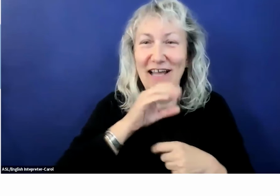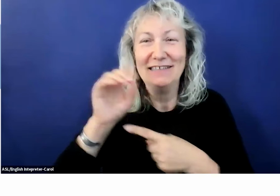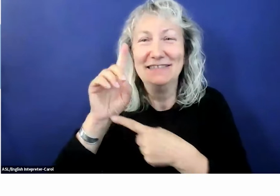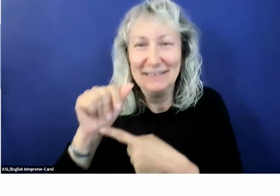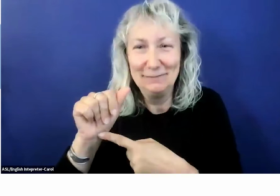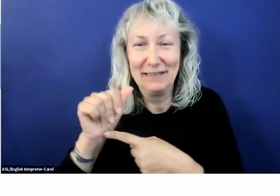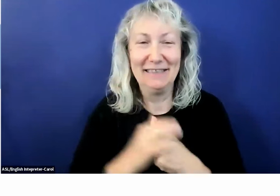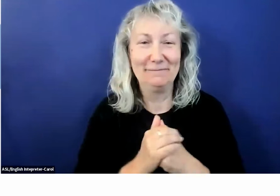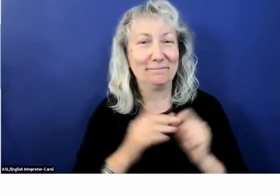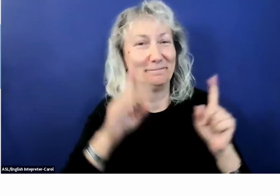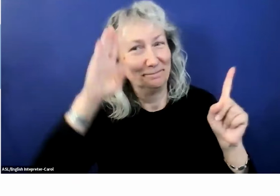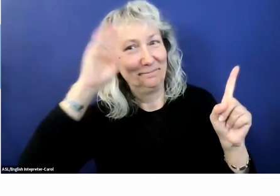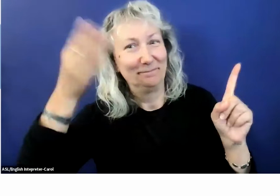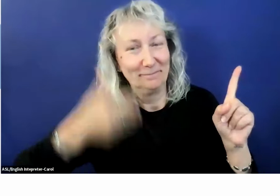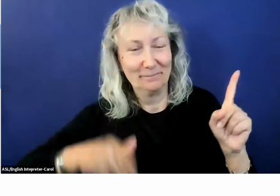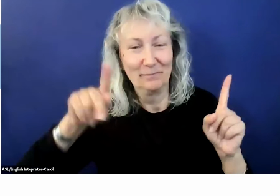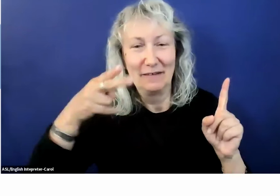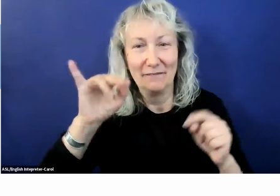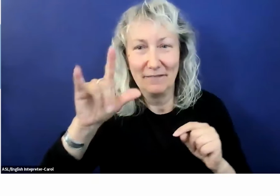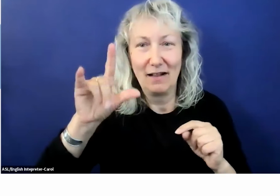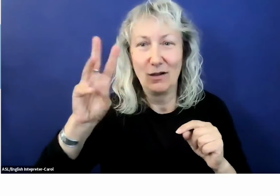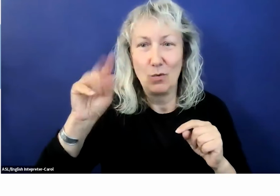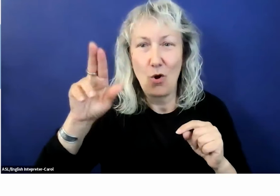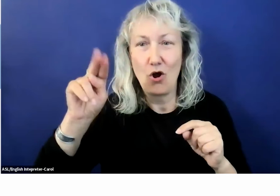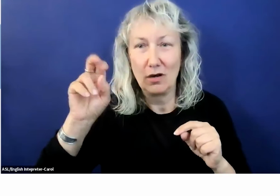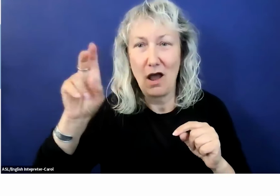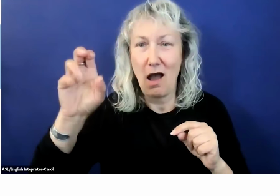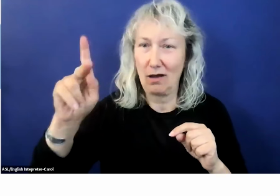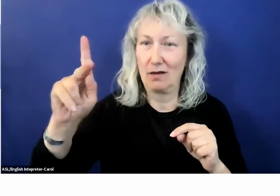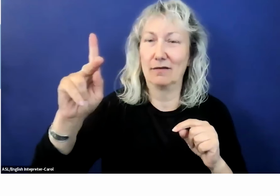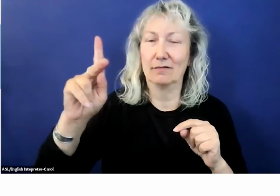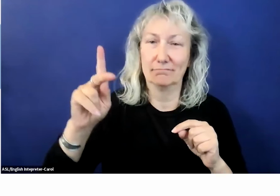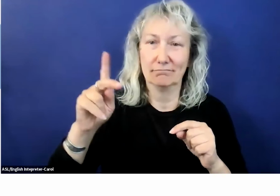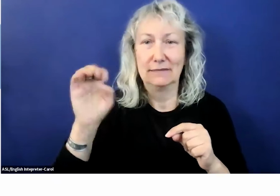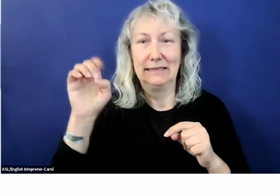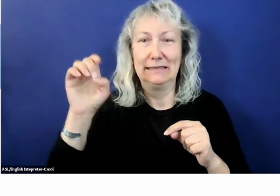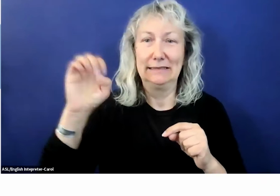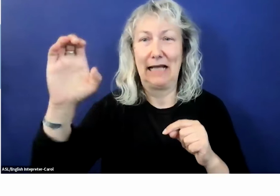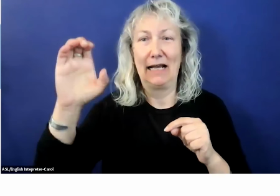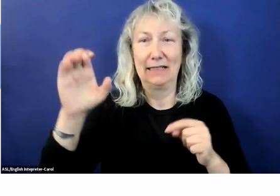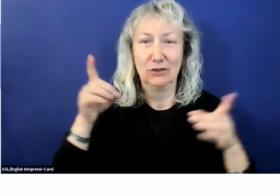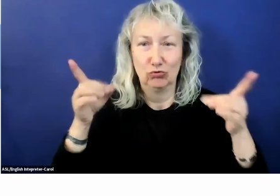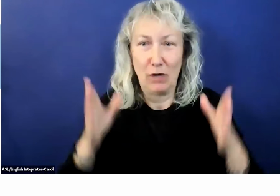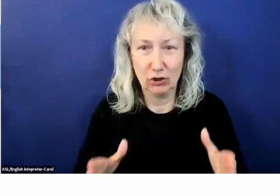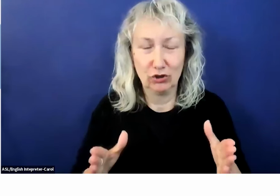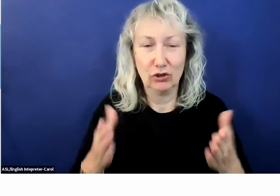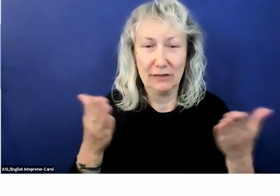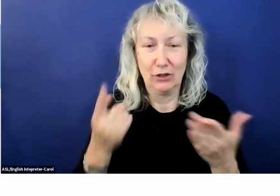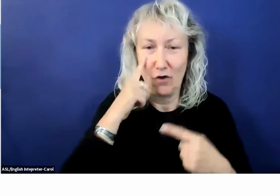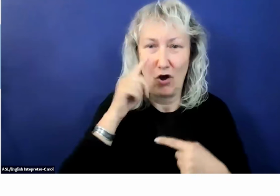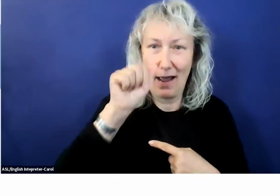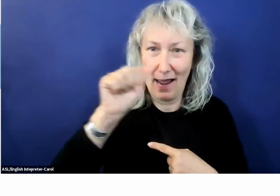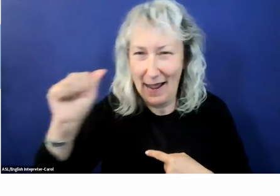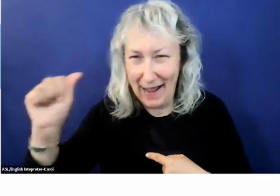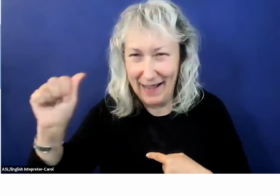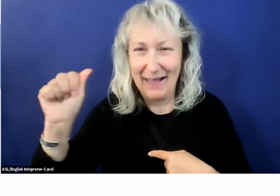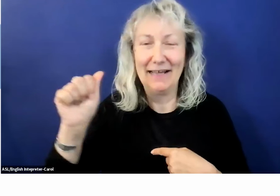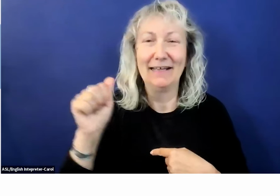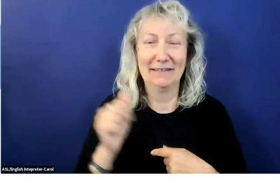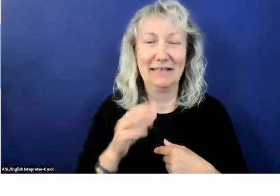welcome, everyone. My name is Phil Warnock, and I am the Executive Director of the Oregon Association of Area Agencies on Aging